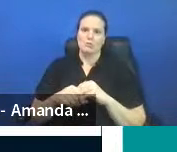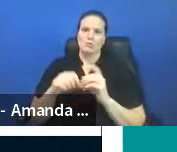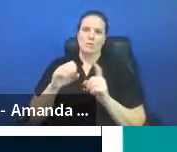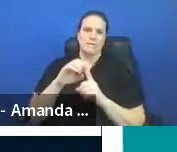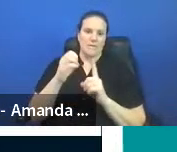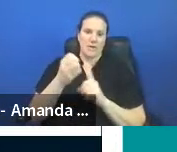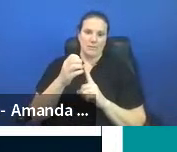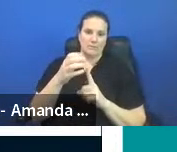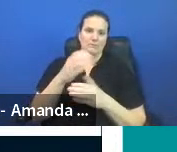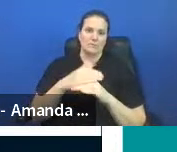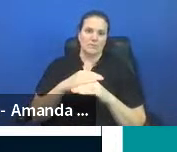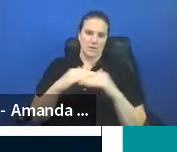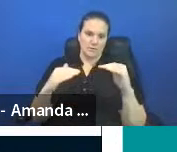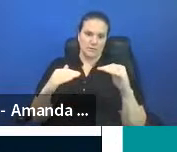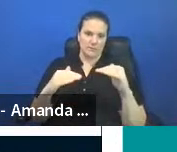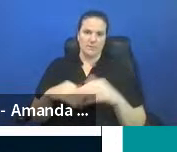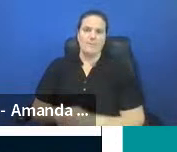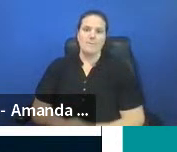environmental phase. We are